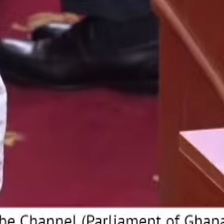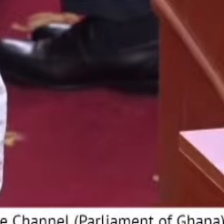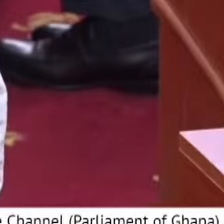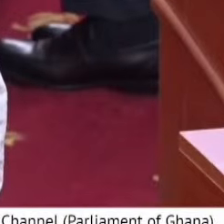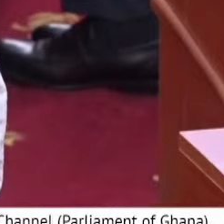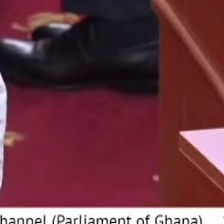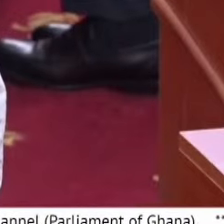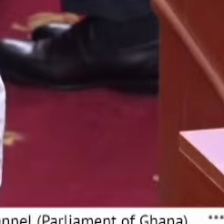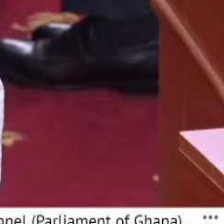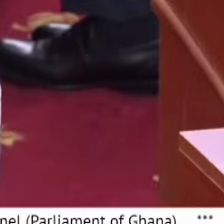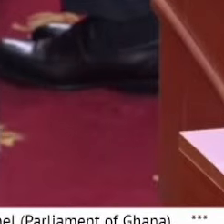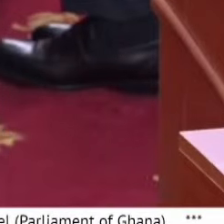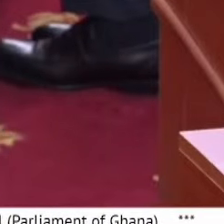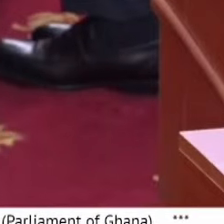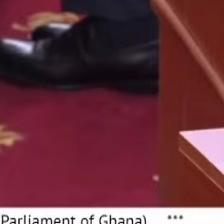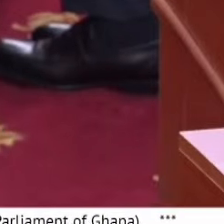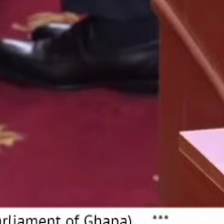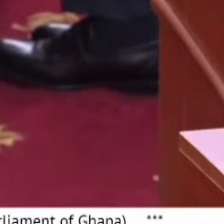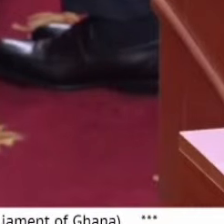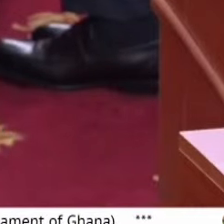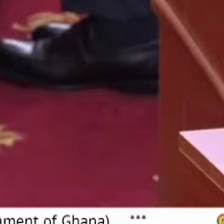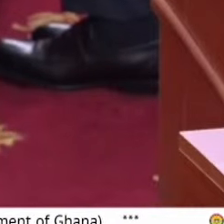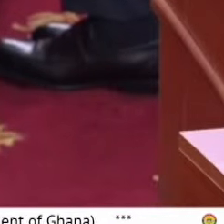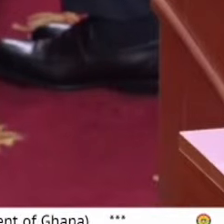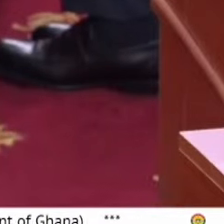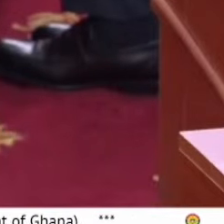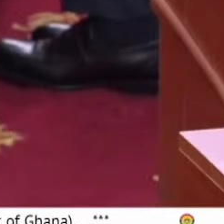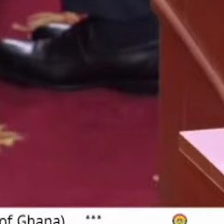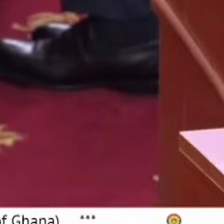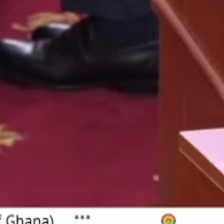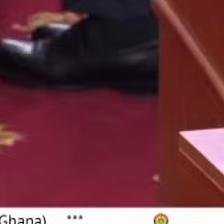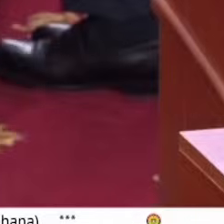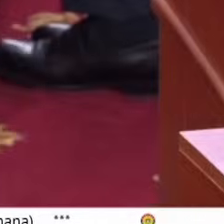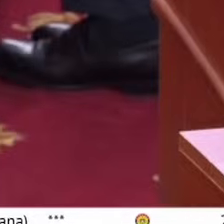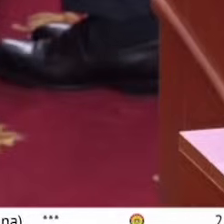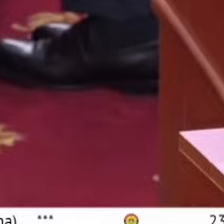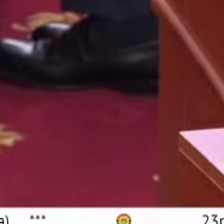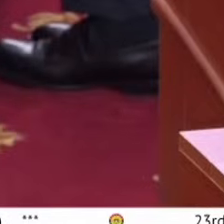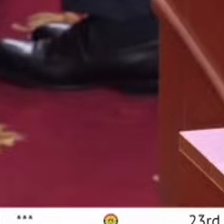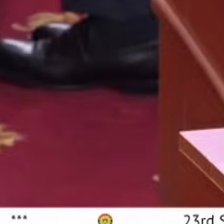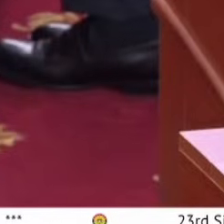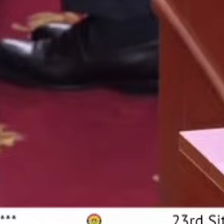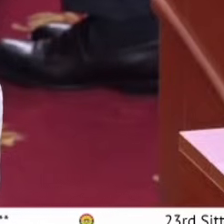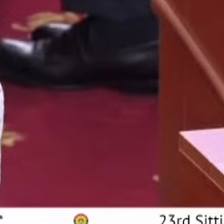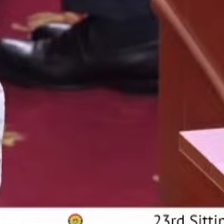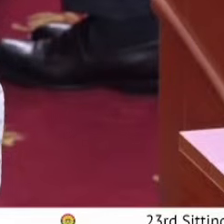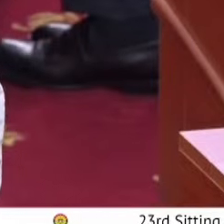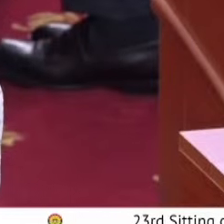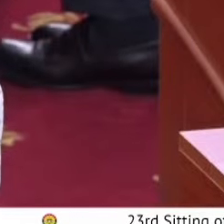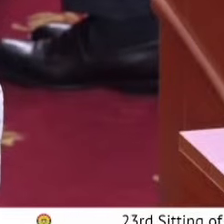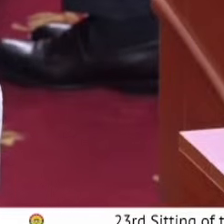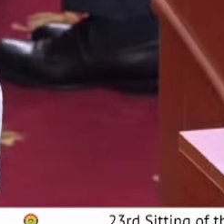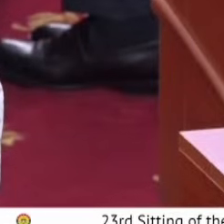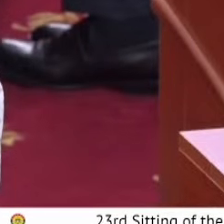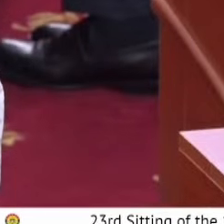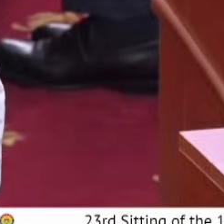review by the Attorney General's Department and the Environmental Protection